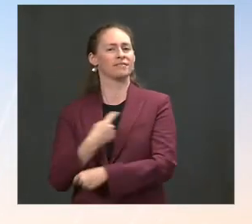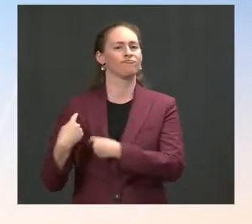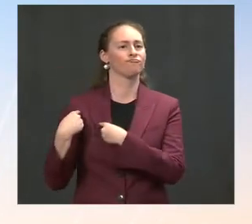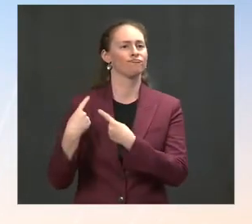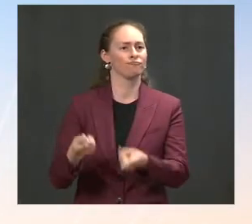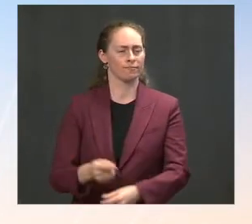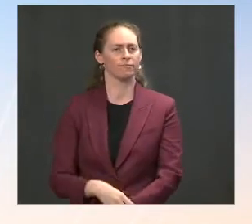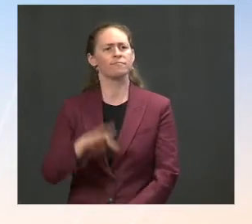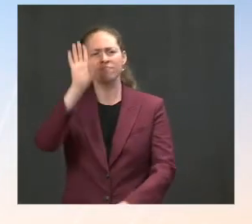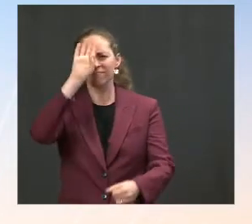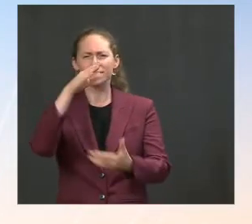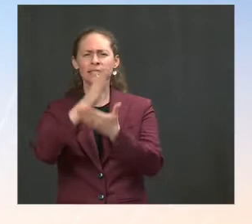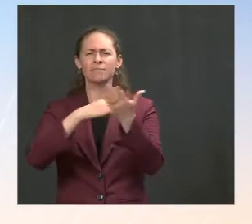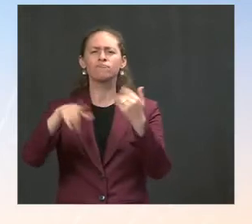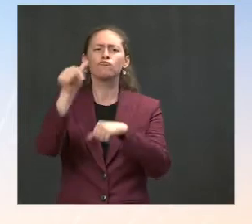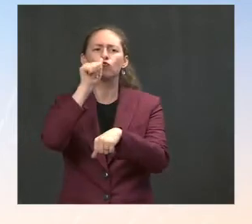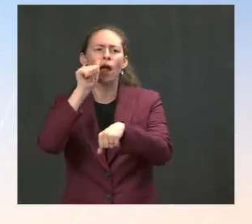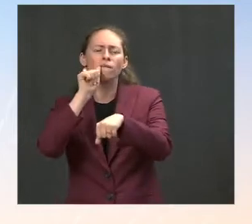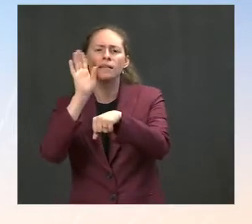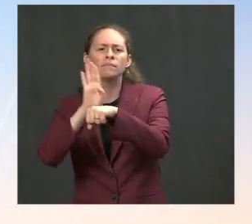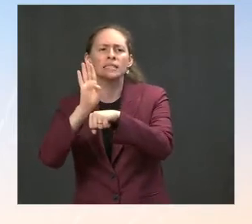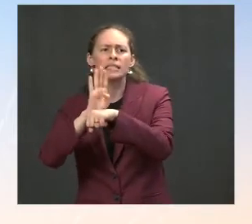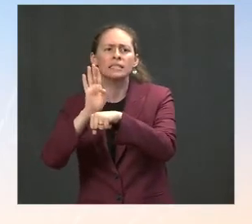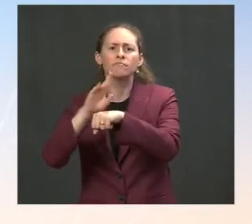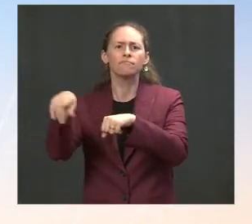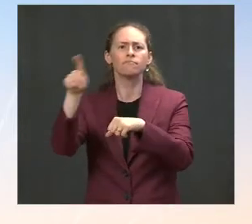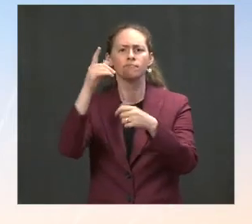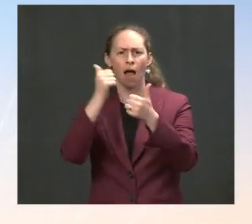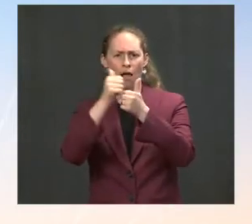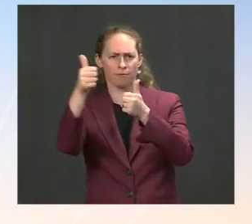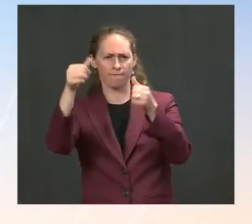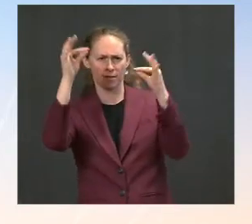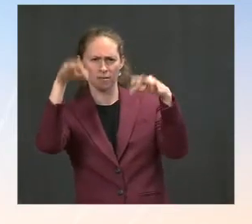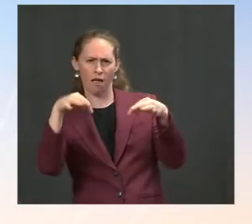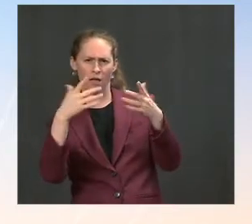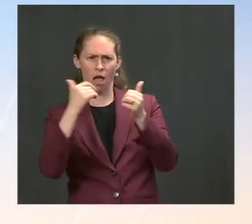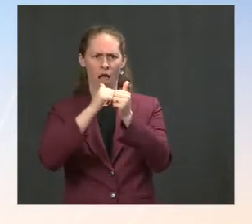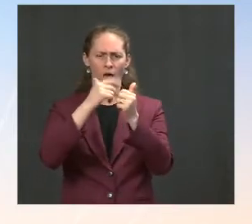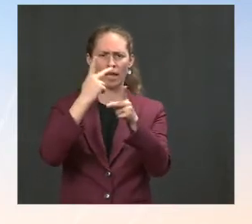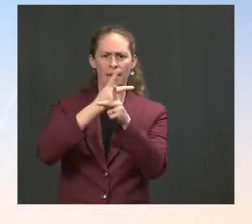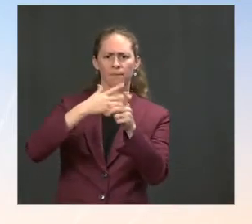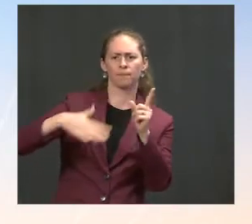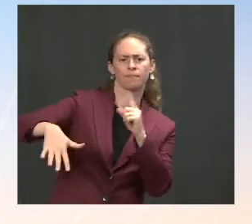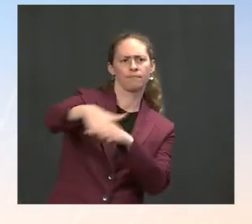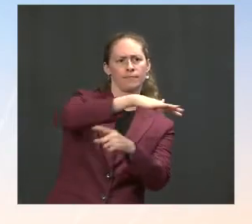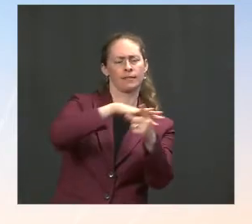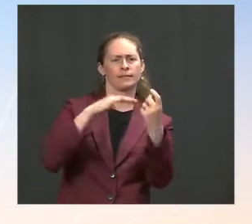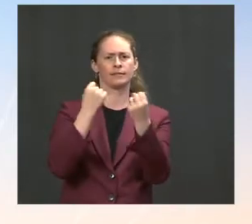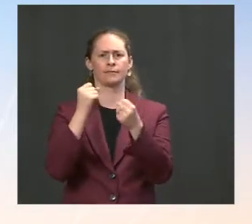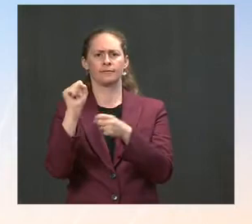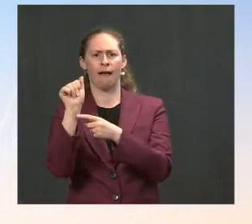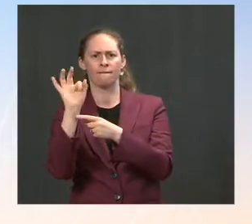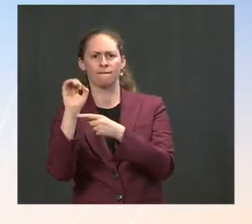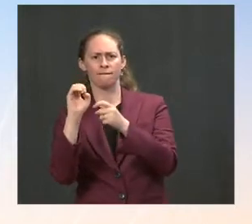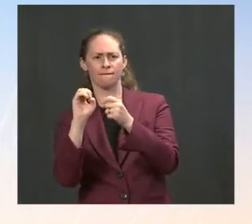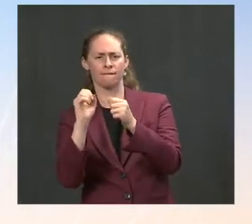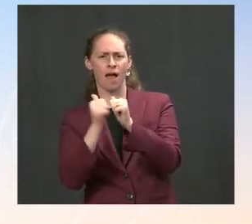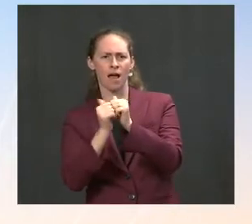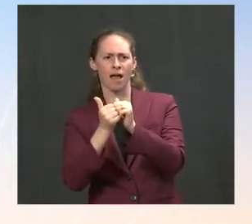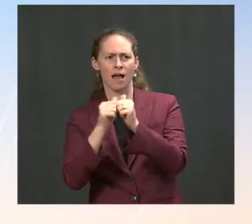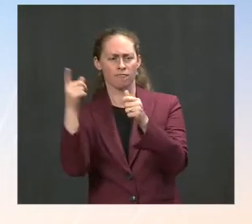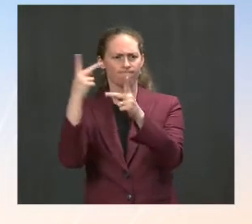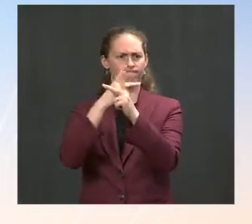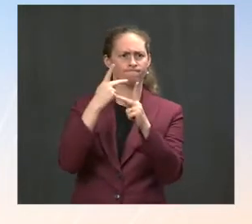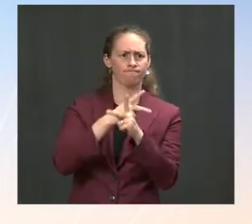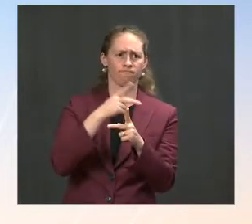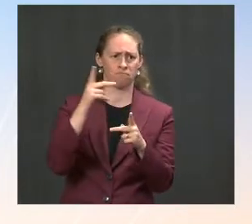and others who make decisions about how to keep their communities safe. That's certainly appropriate, but I would just note that we're going to continue our efforts to